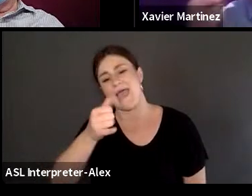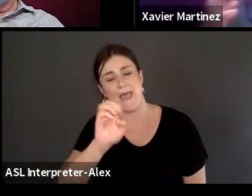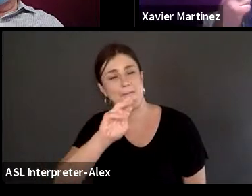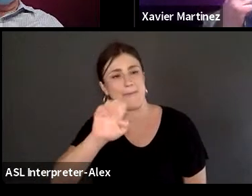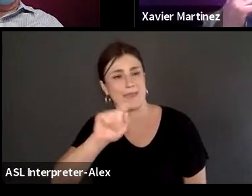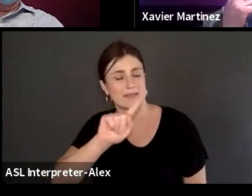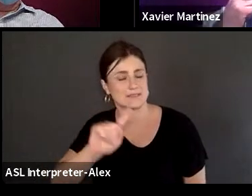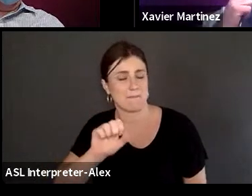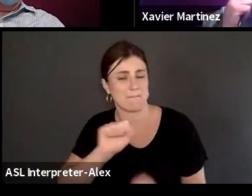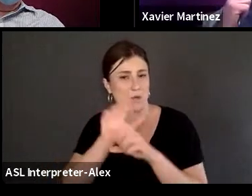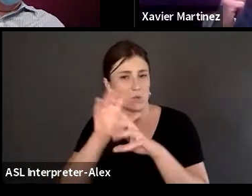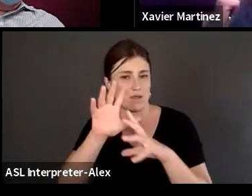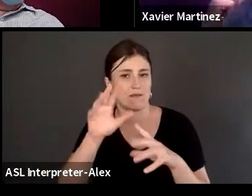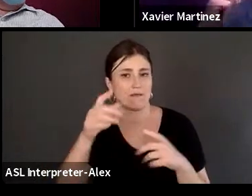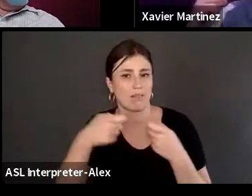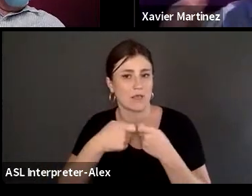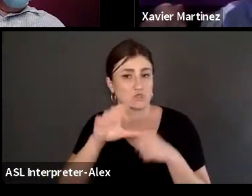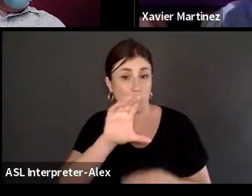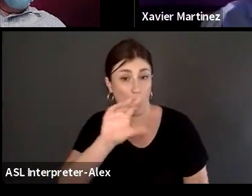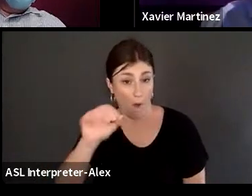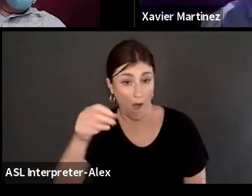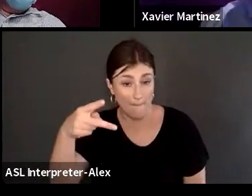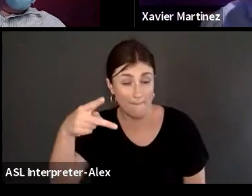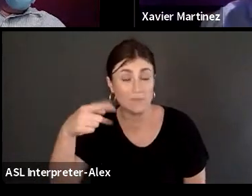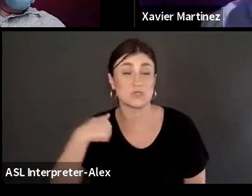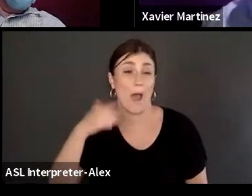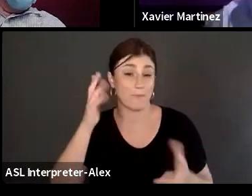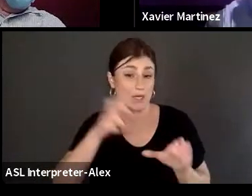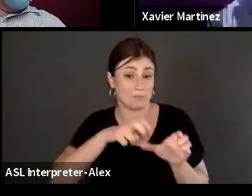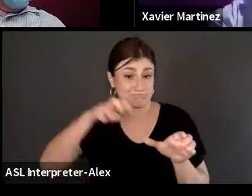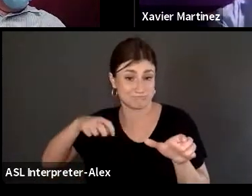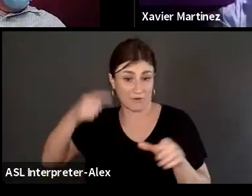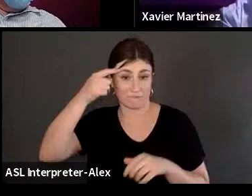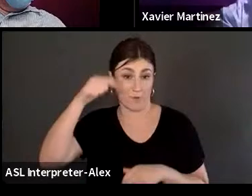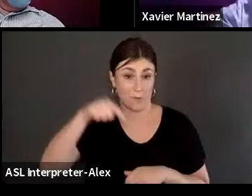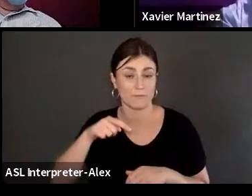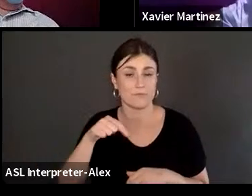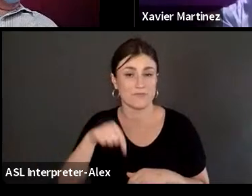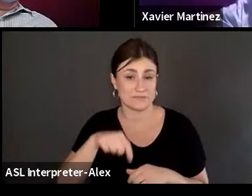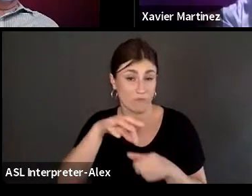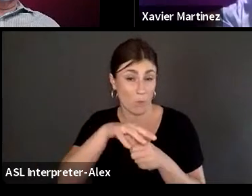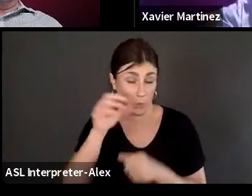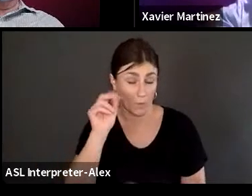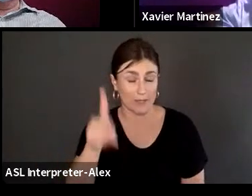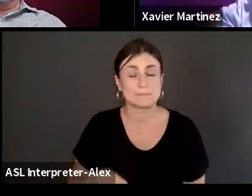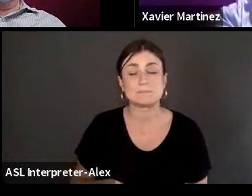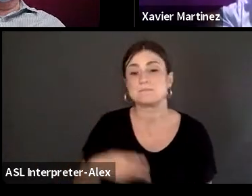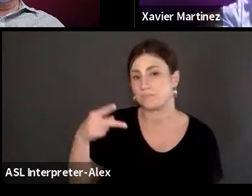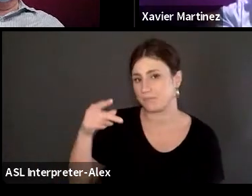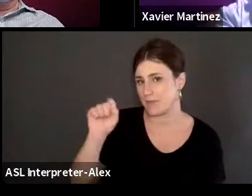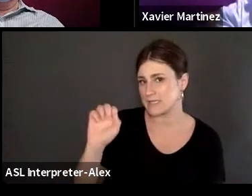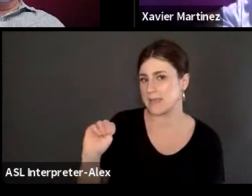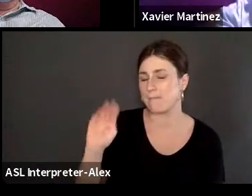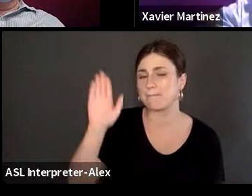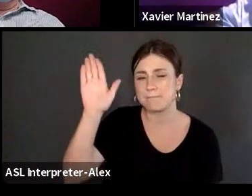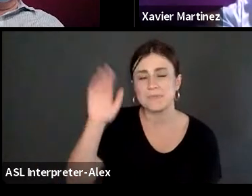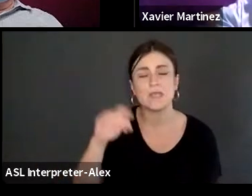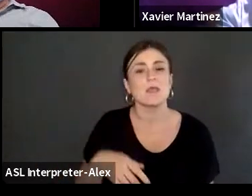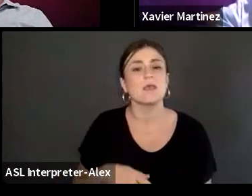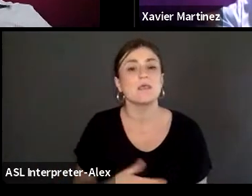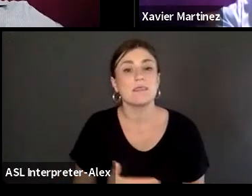Councillor Peggy Sue Martinez. Thank you, Mayor. Thank you, Mr. Hubler. Thank you, Councillor Denise. We talked